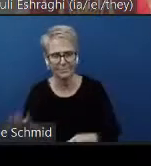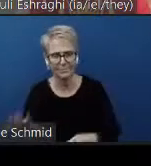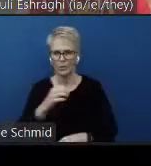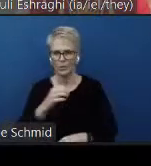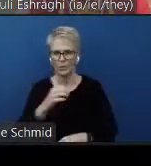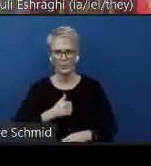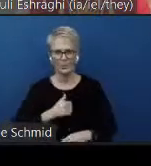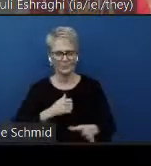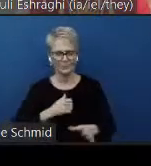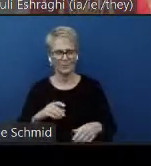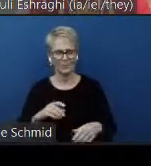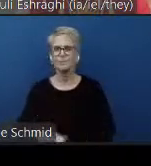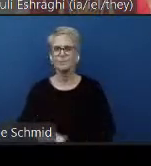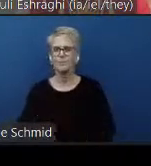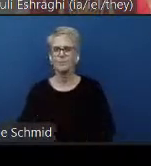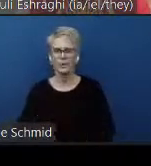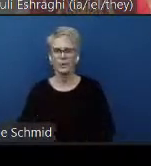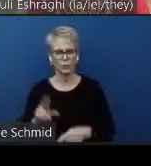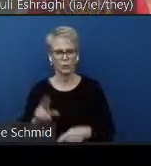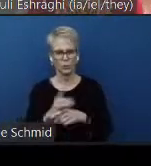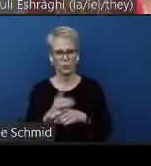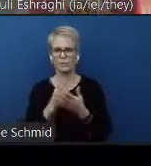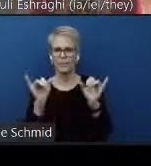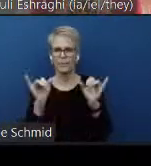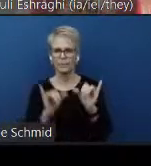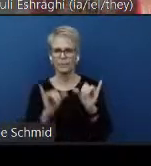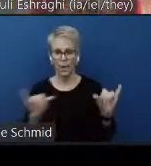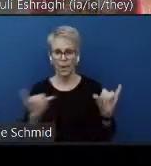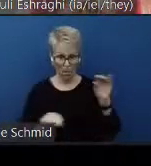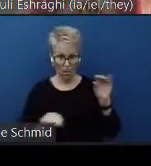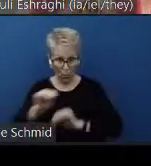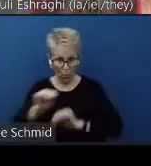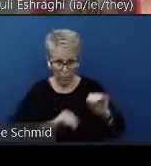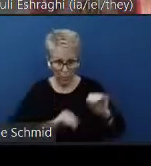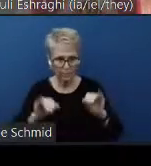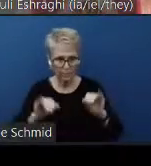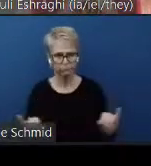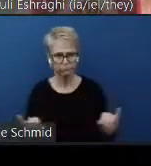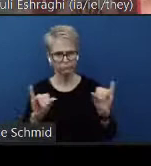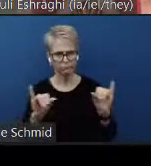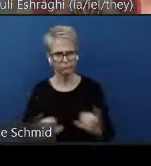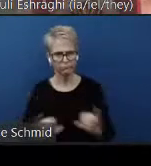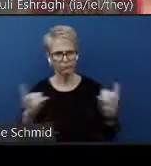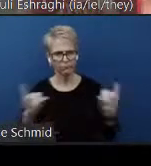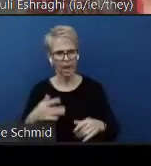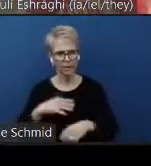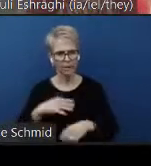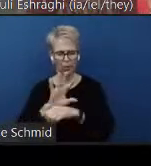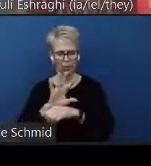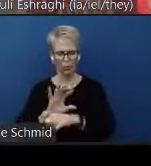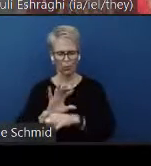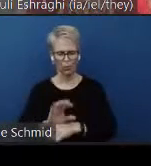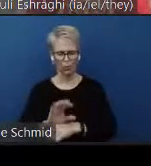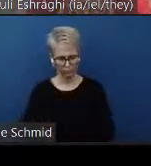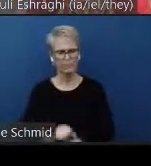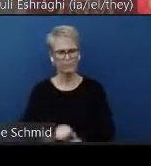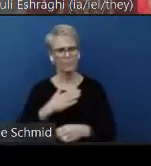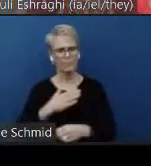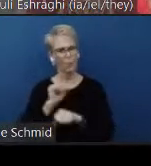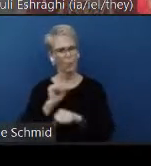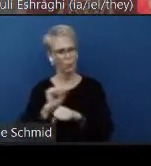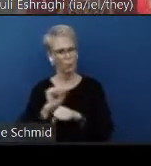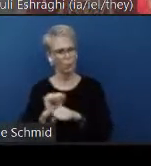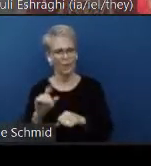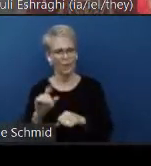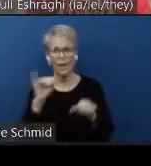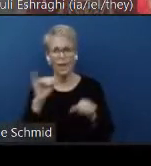Through simple rituals and repetitive movements. There is a ritual sensibility to most of my works. To me,